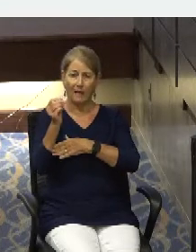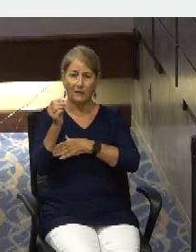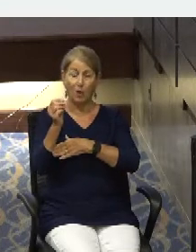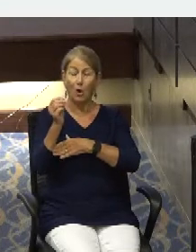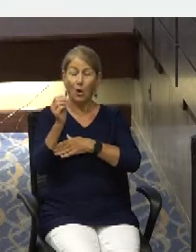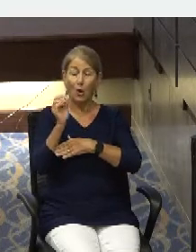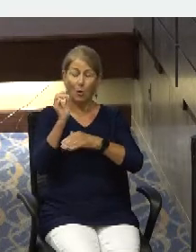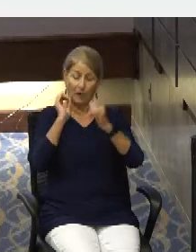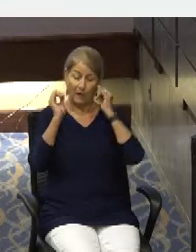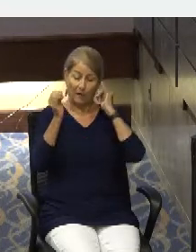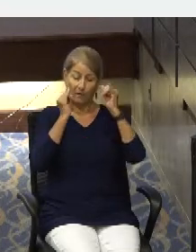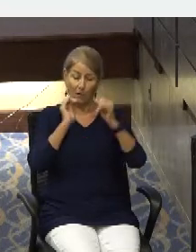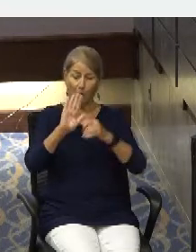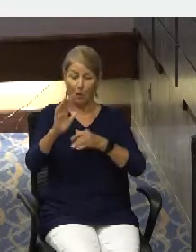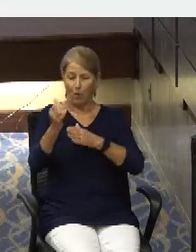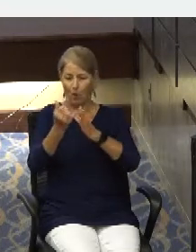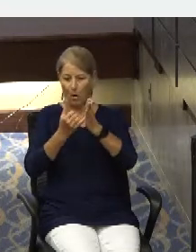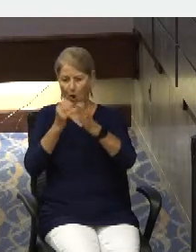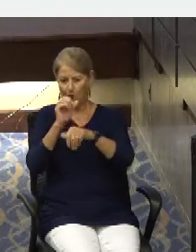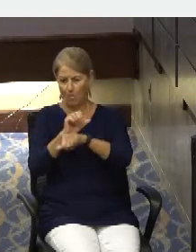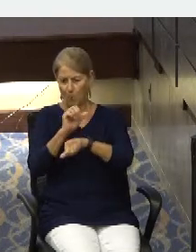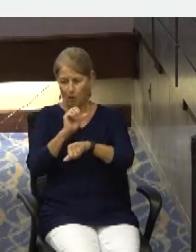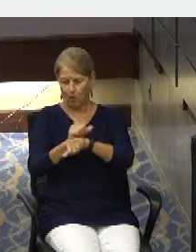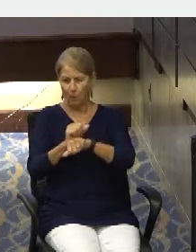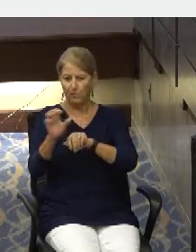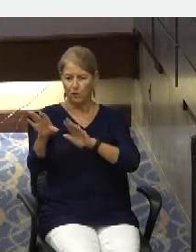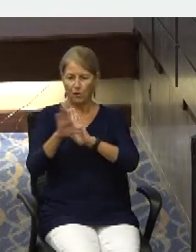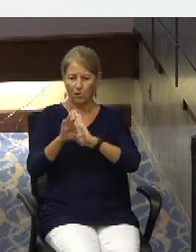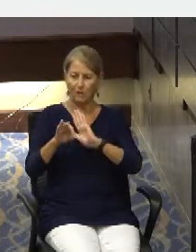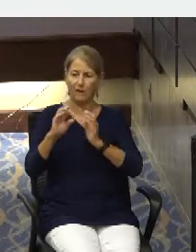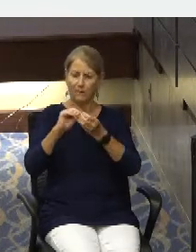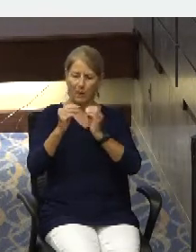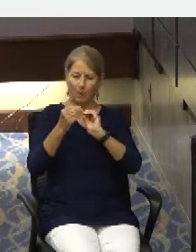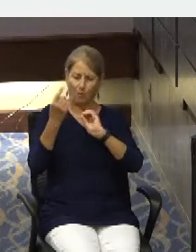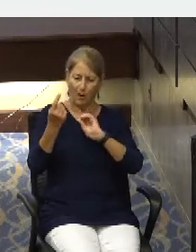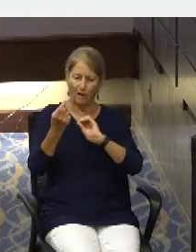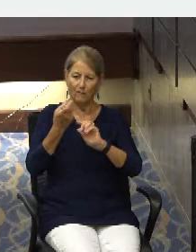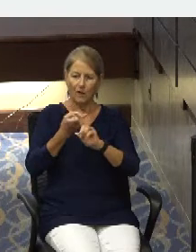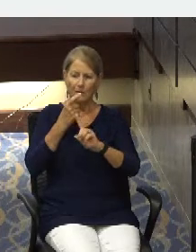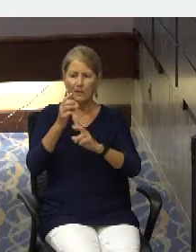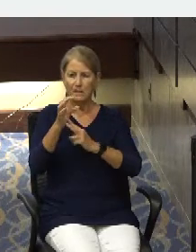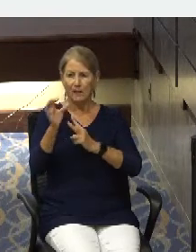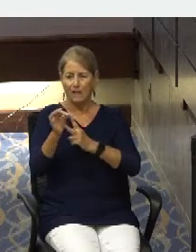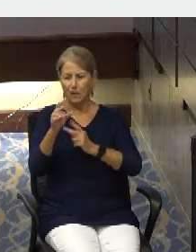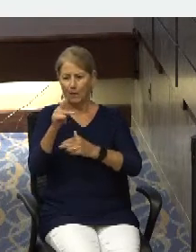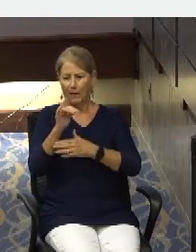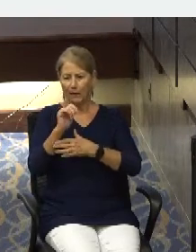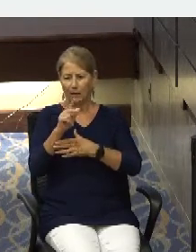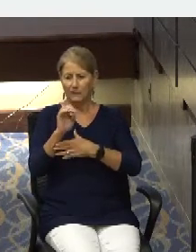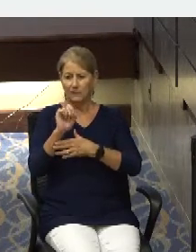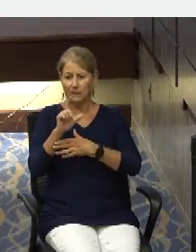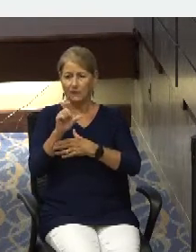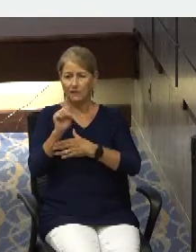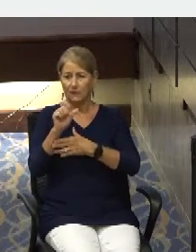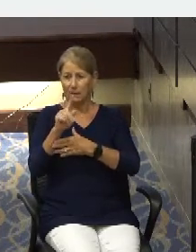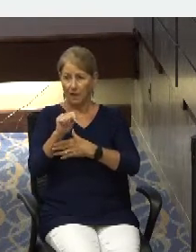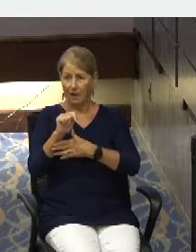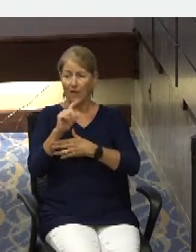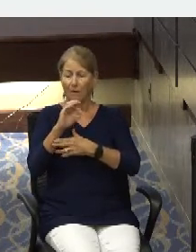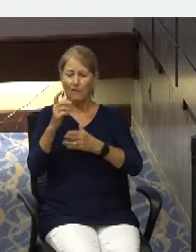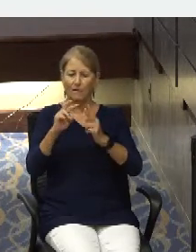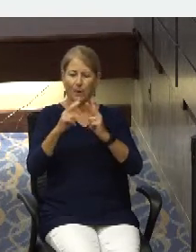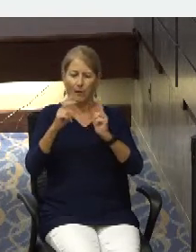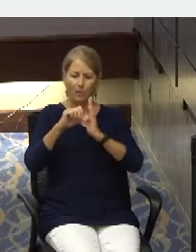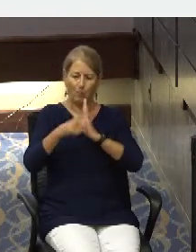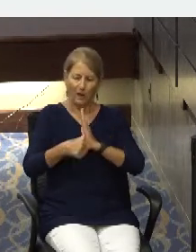as the #1 recommendation by consensus for the selection panel. The panelists were really impressed by how different this piece was from anything